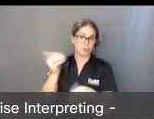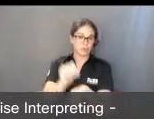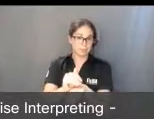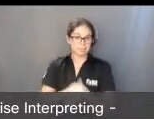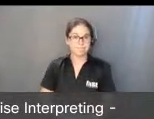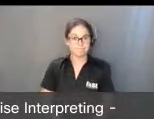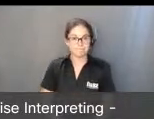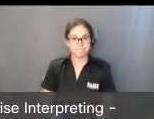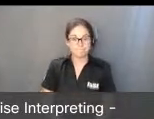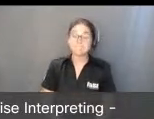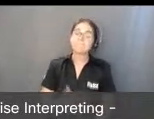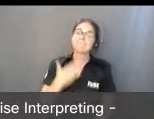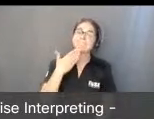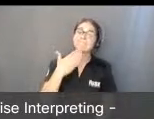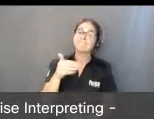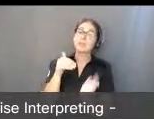Miranda.